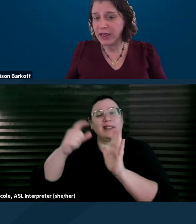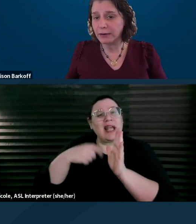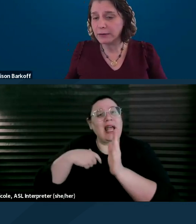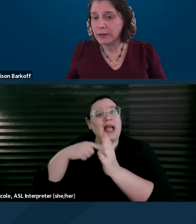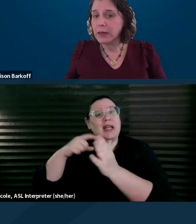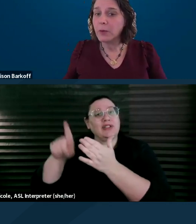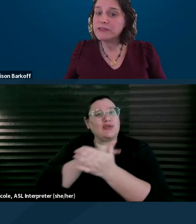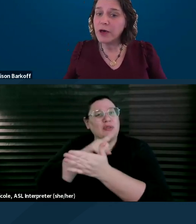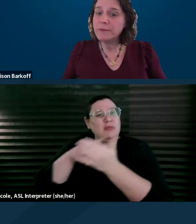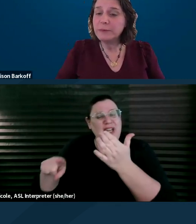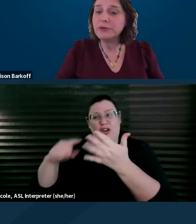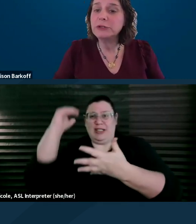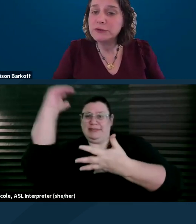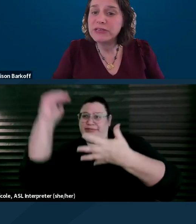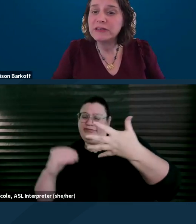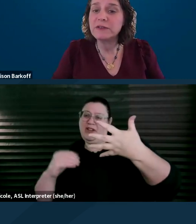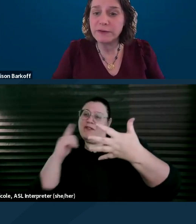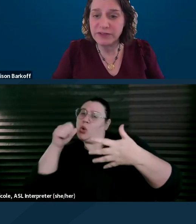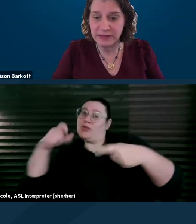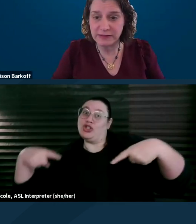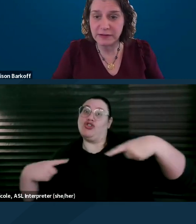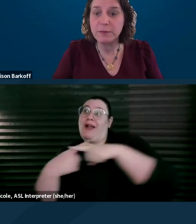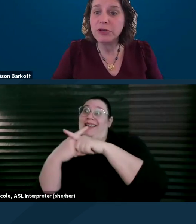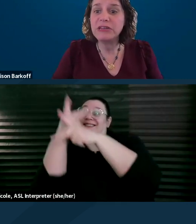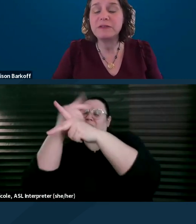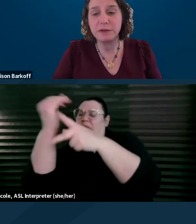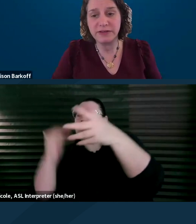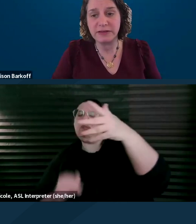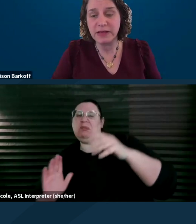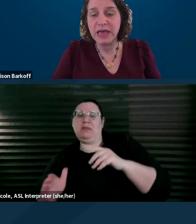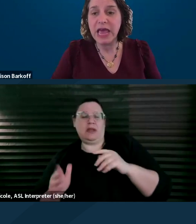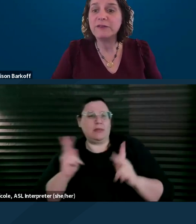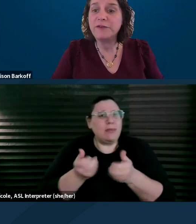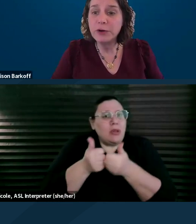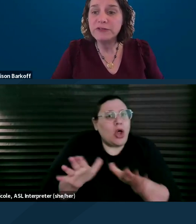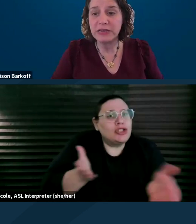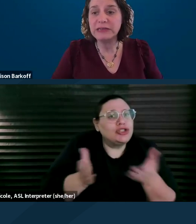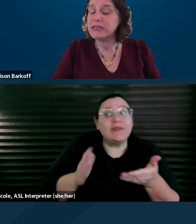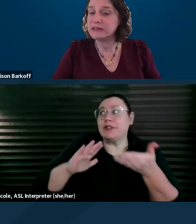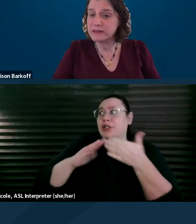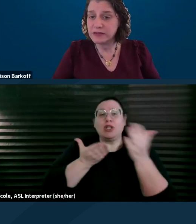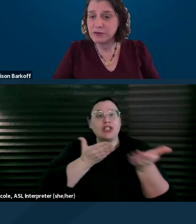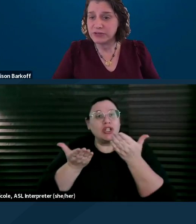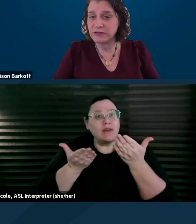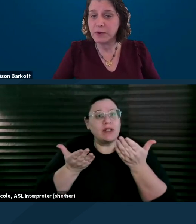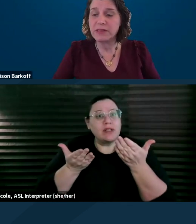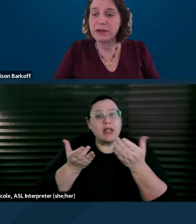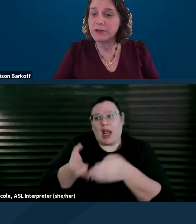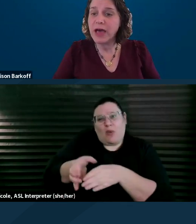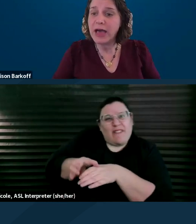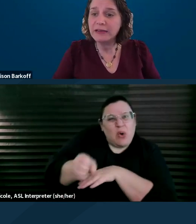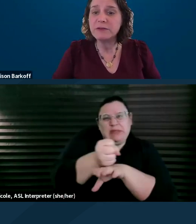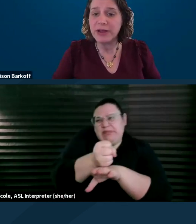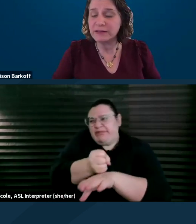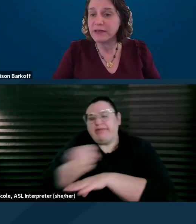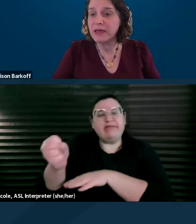standards of care. We saw people losing services, community services, and forced into institutions where there